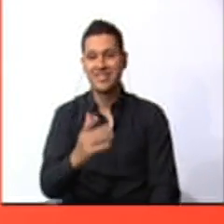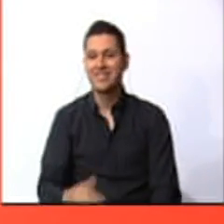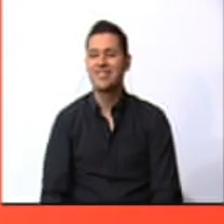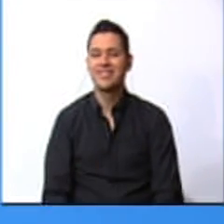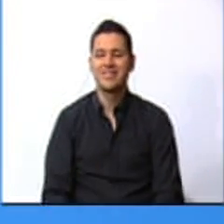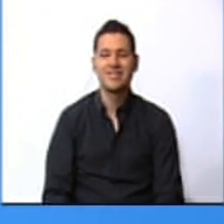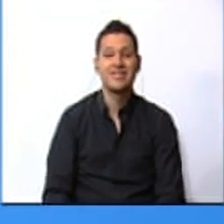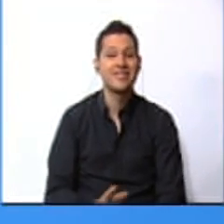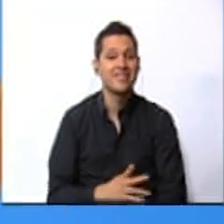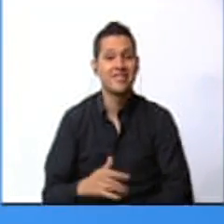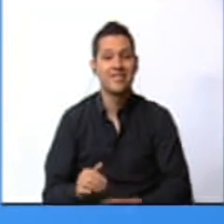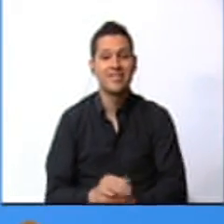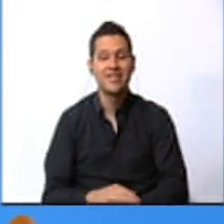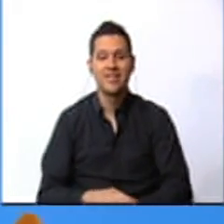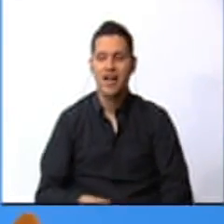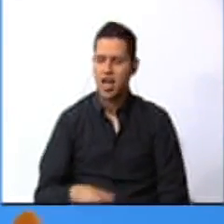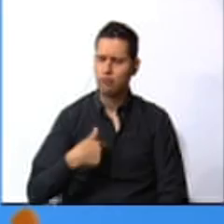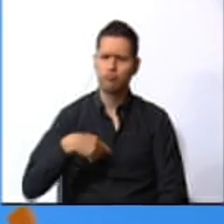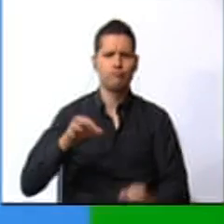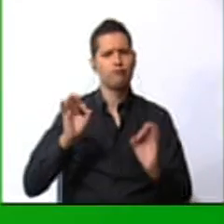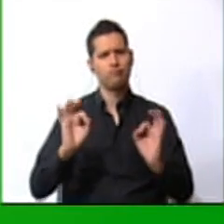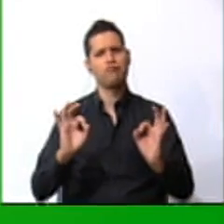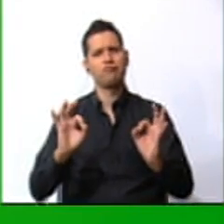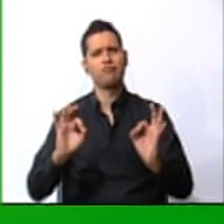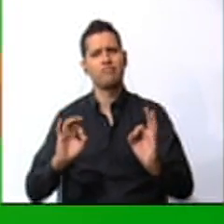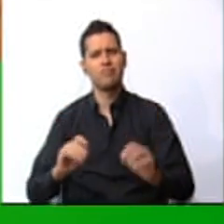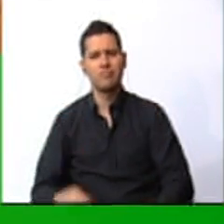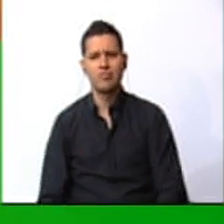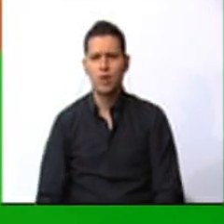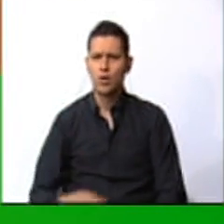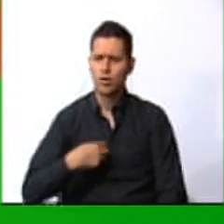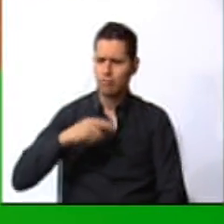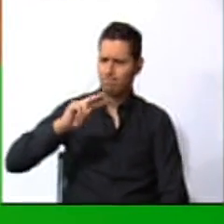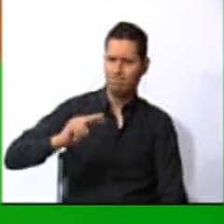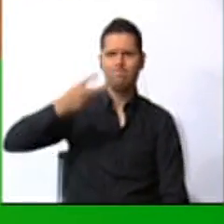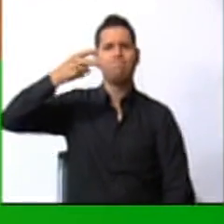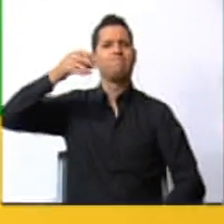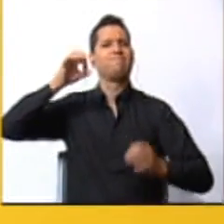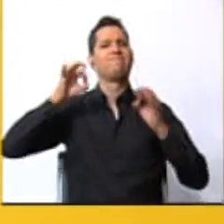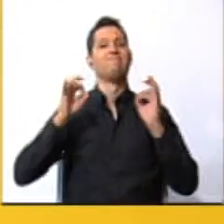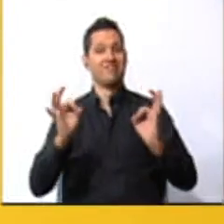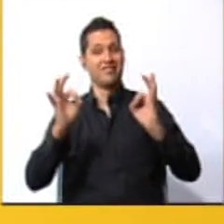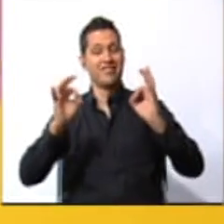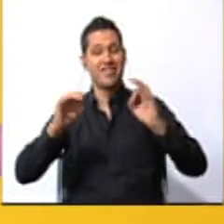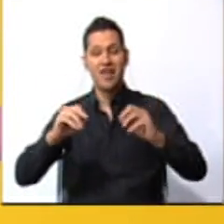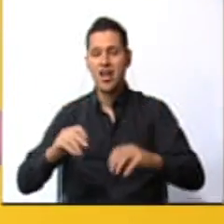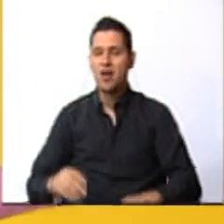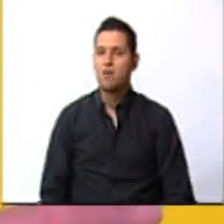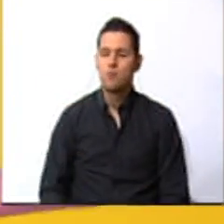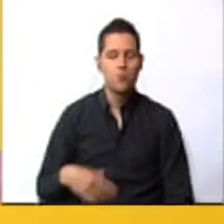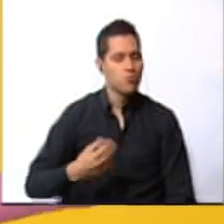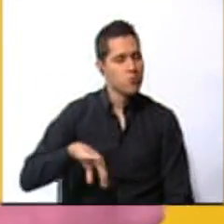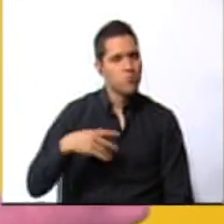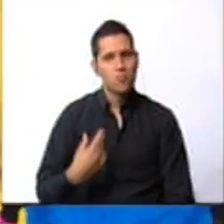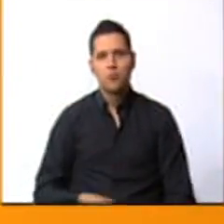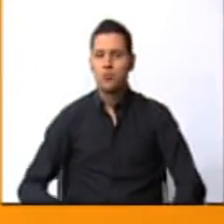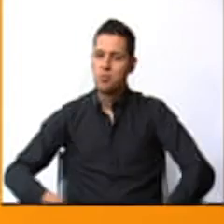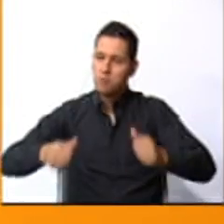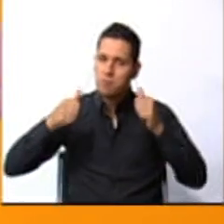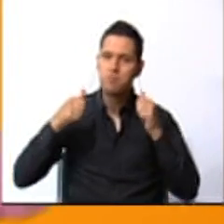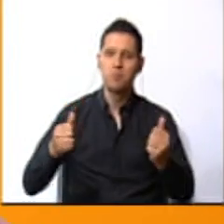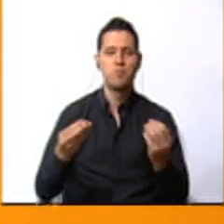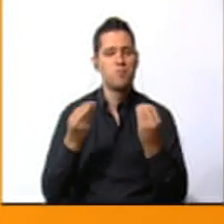are you? I'm good. I'm great. I'm